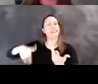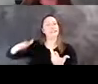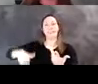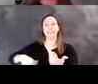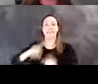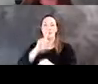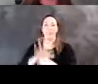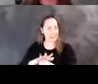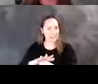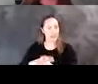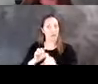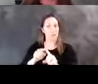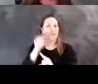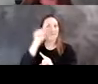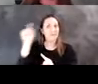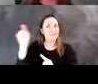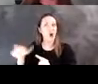commitment, many other states